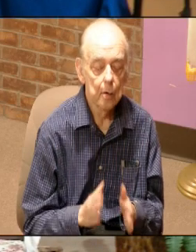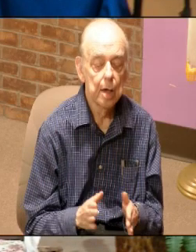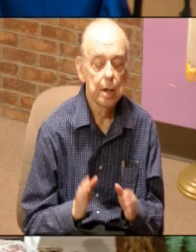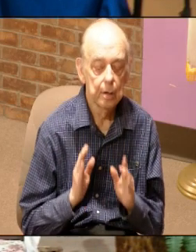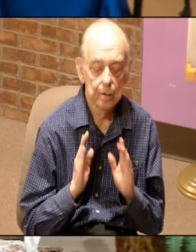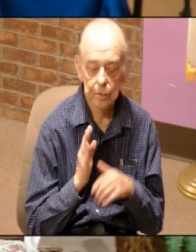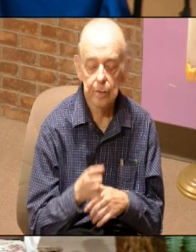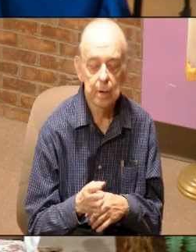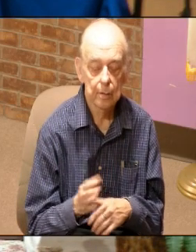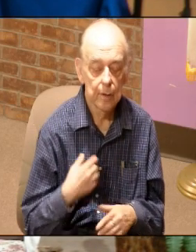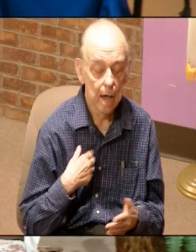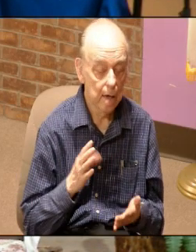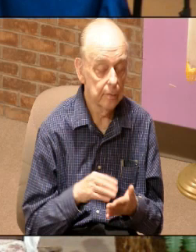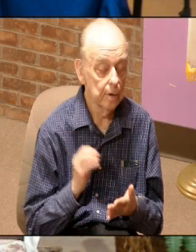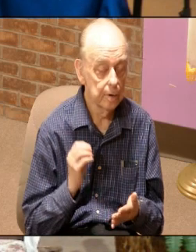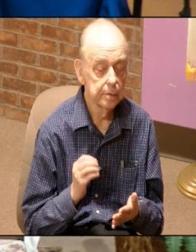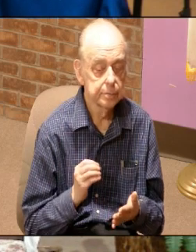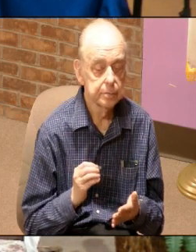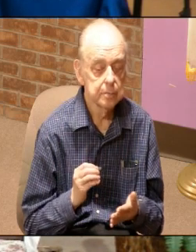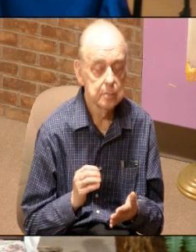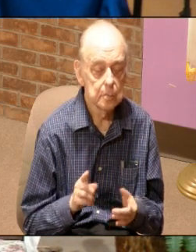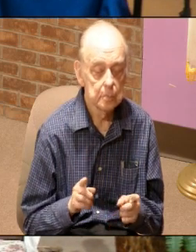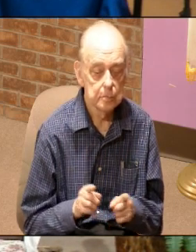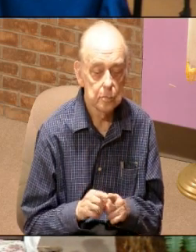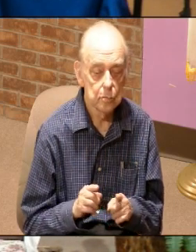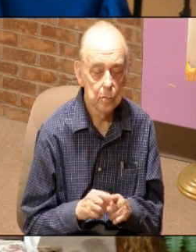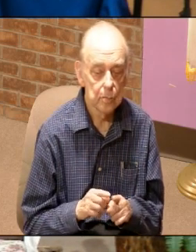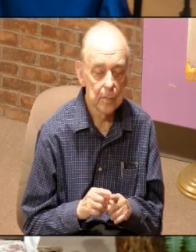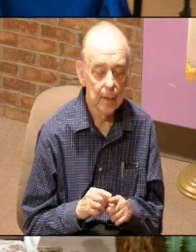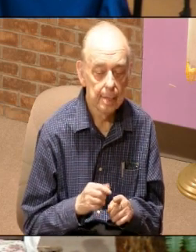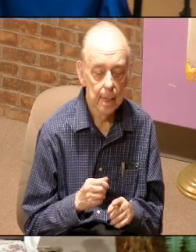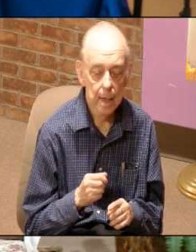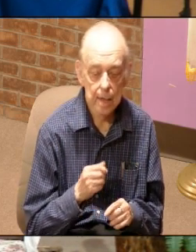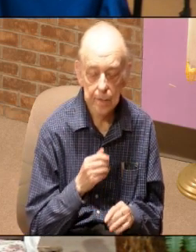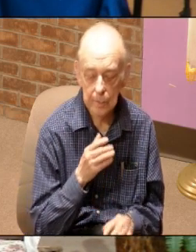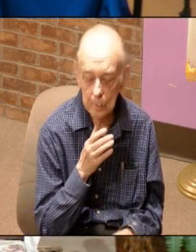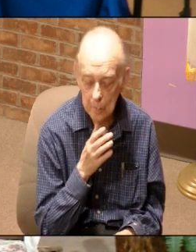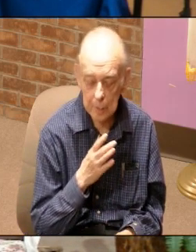I've learned just as Jacobed learned